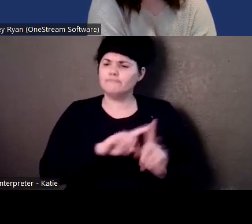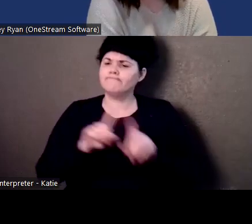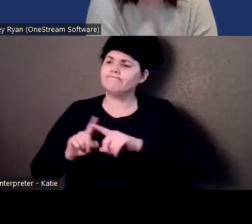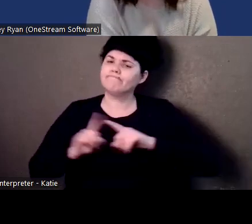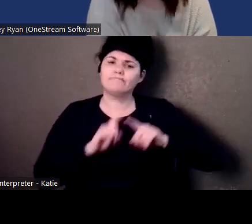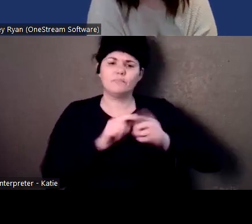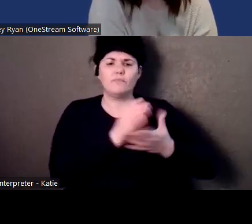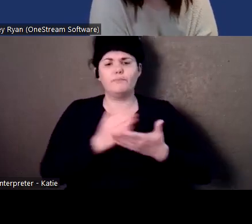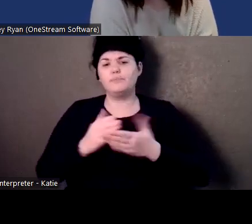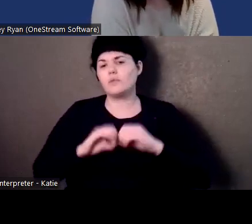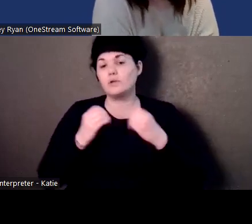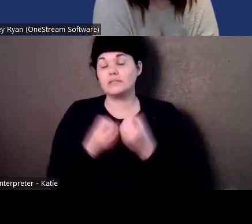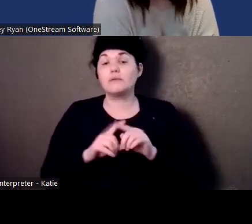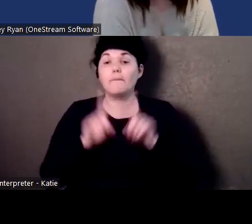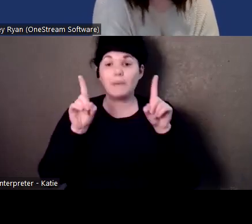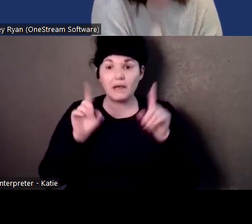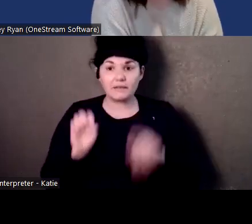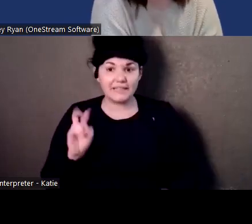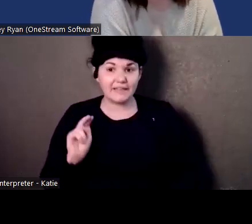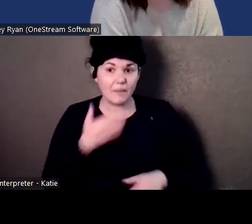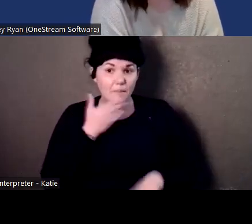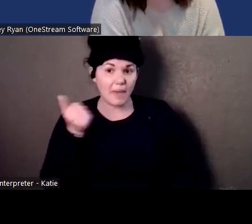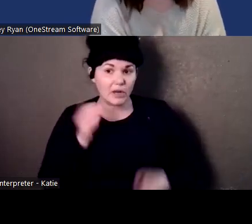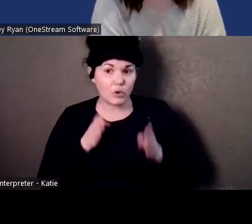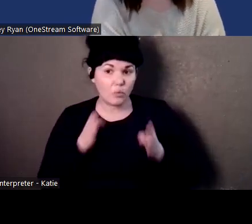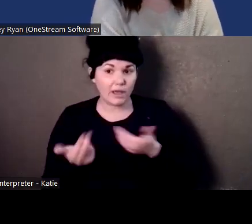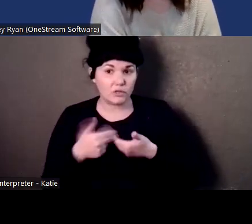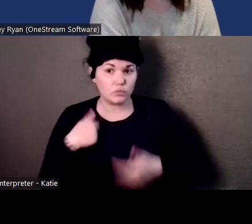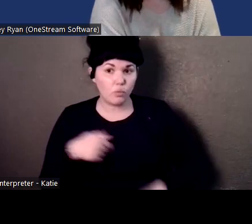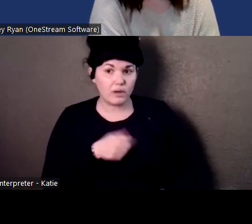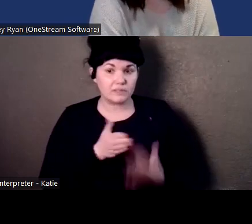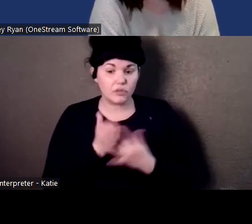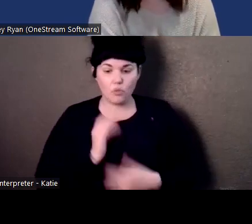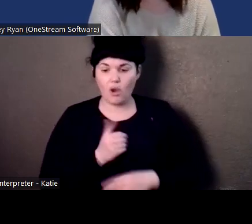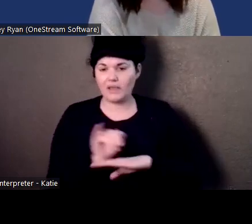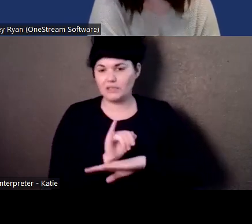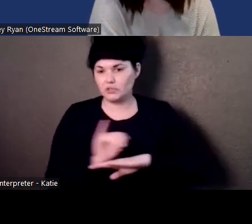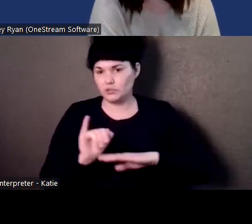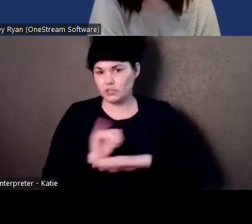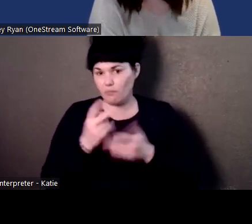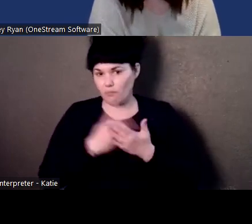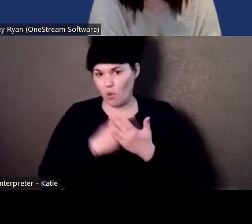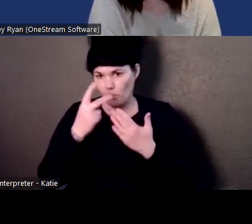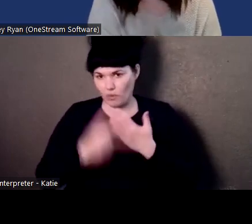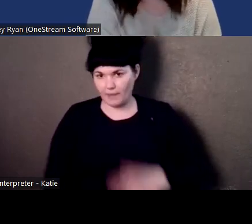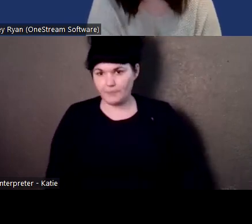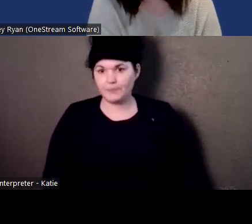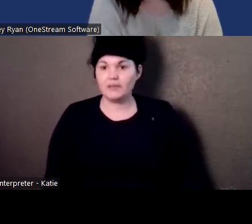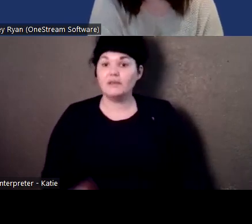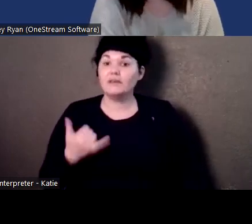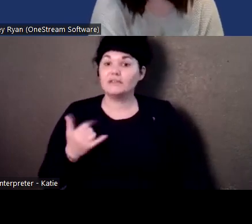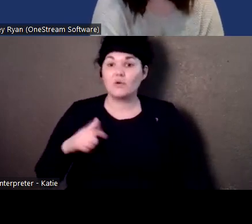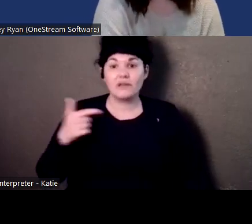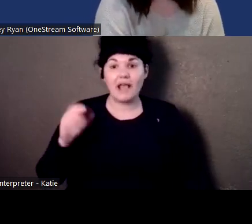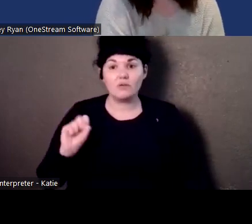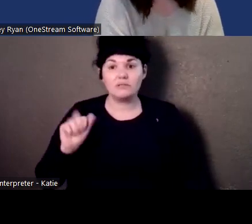organization. But an even better way to get in as well is through our internship program. So I will pass the mic now to Sarah, who